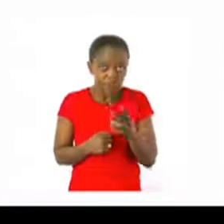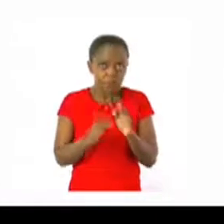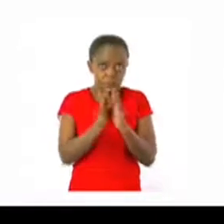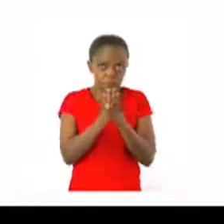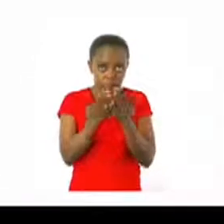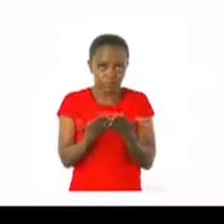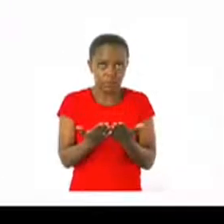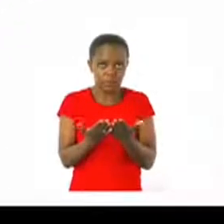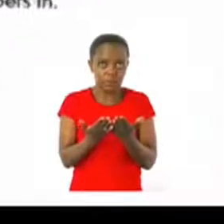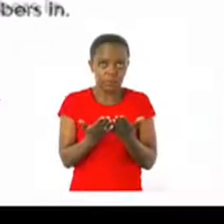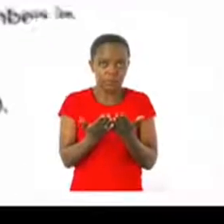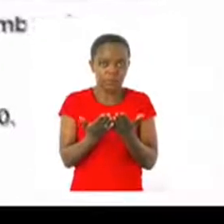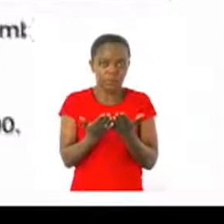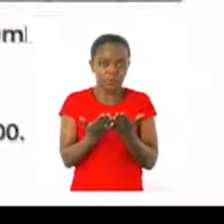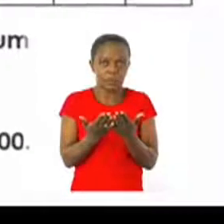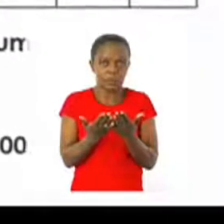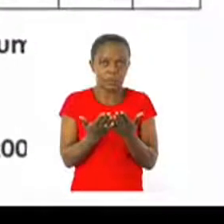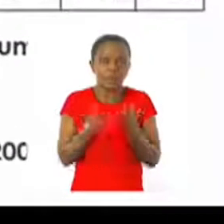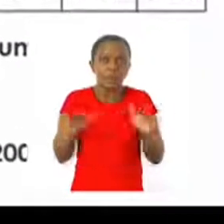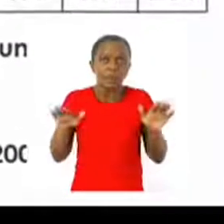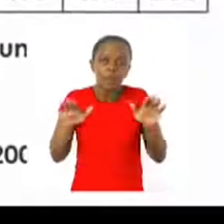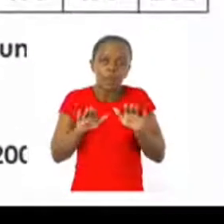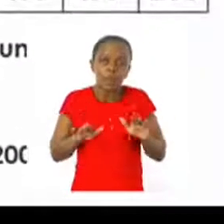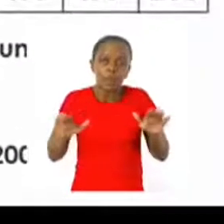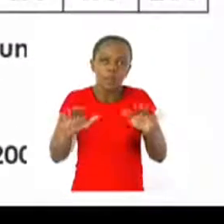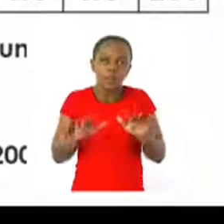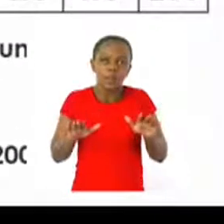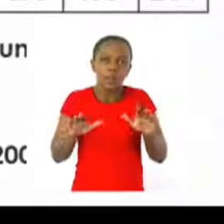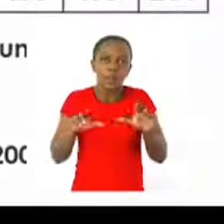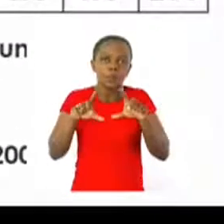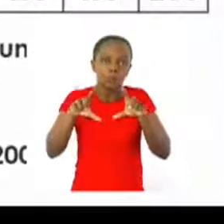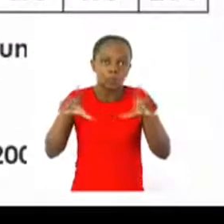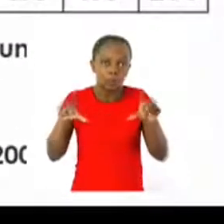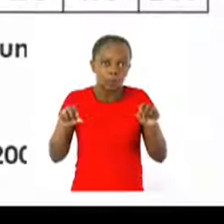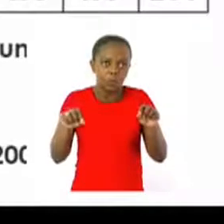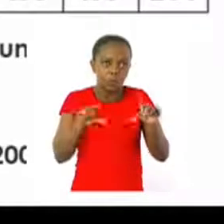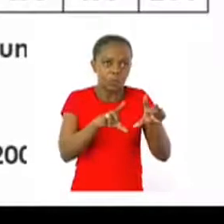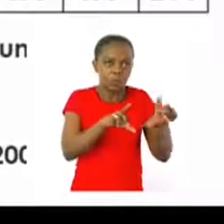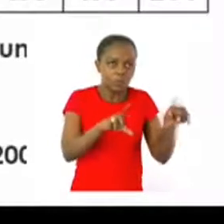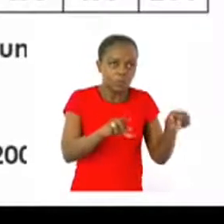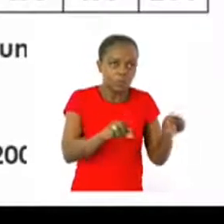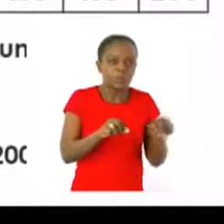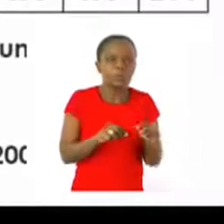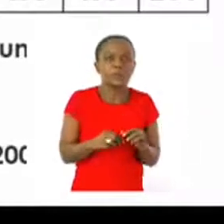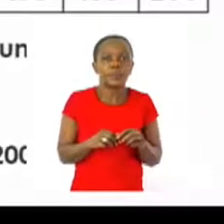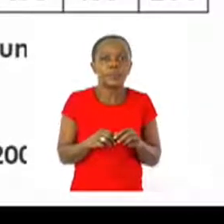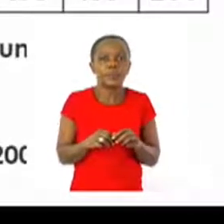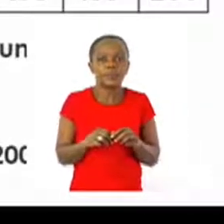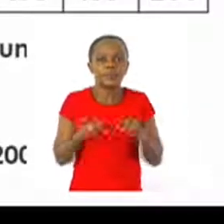books? Color in the blocks. Look for